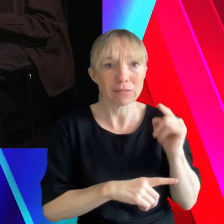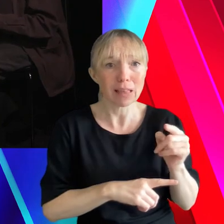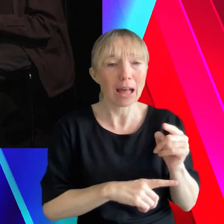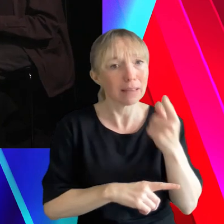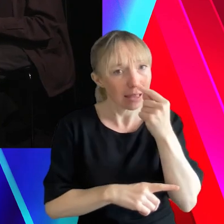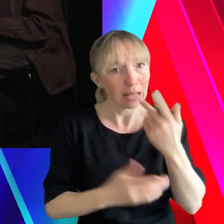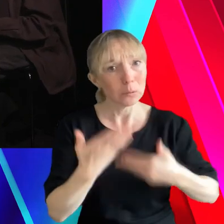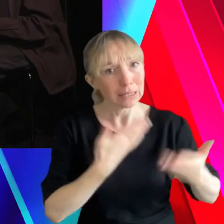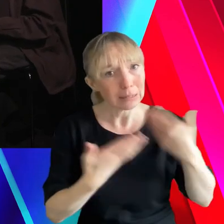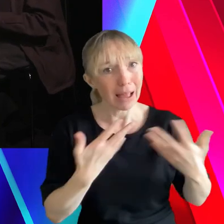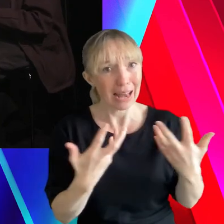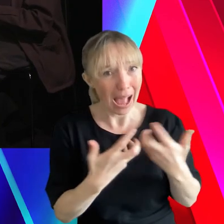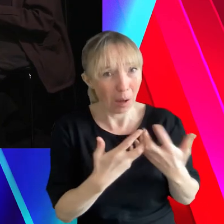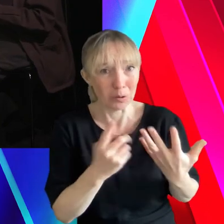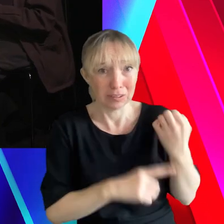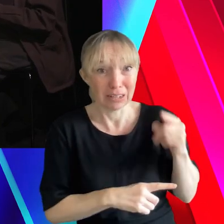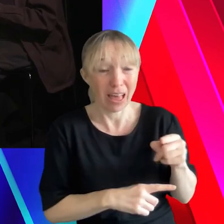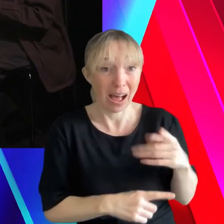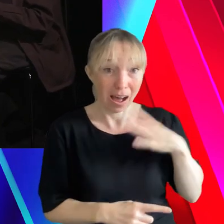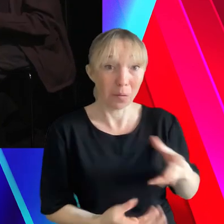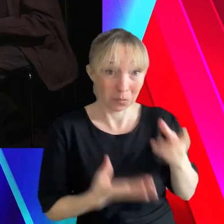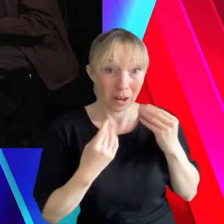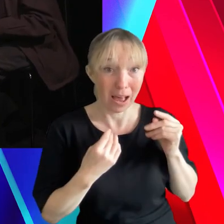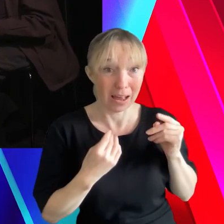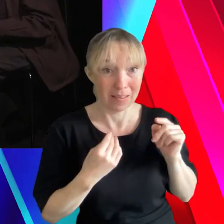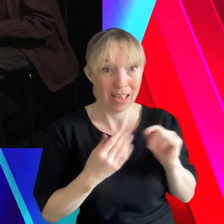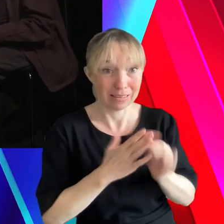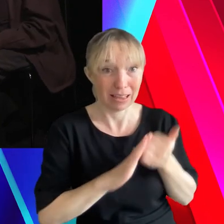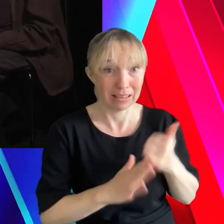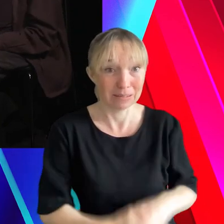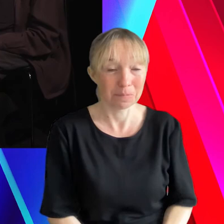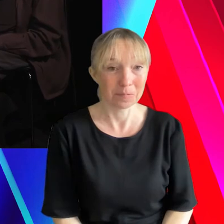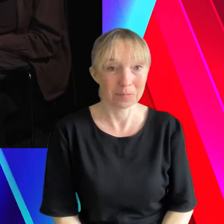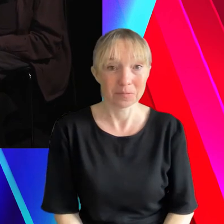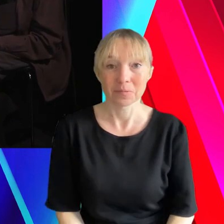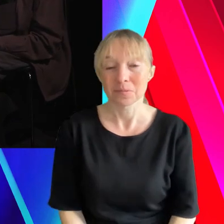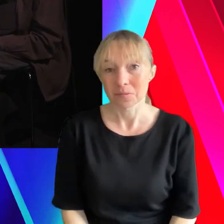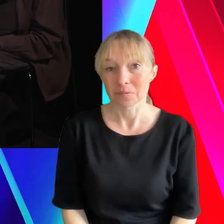you talk about how you do that? I just want to know. I want to learn how you do it. You know.